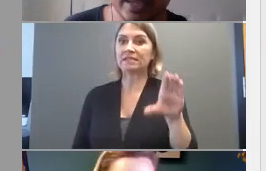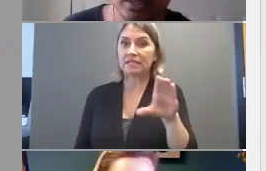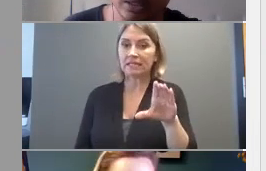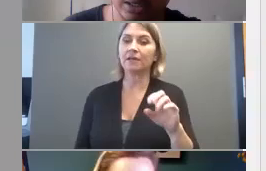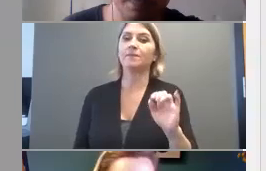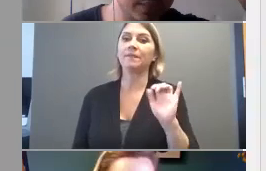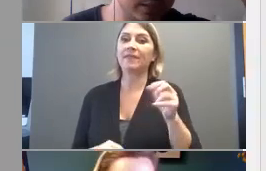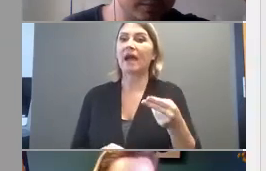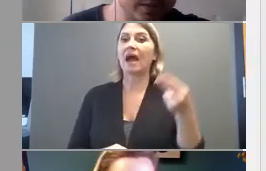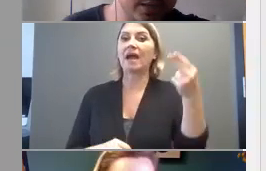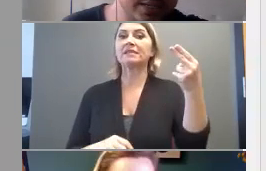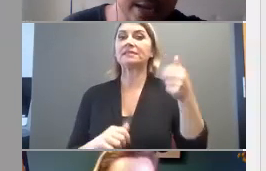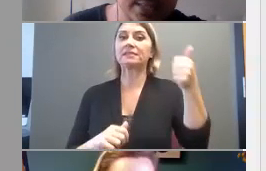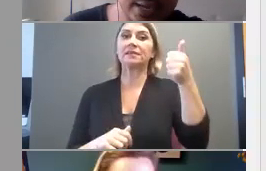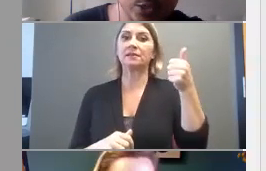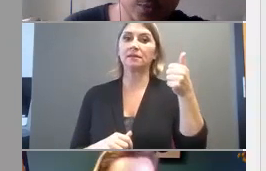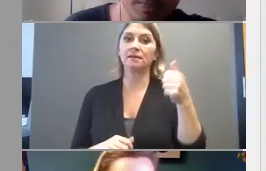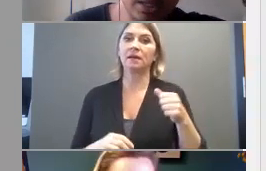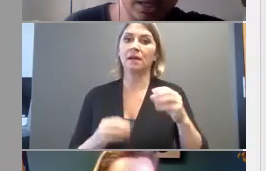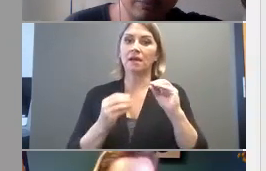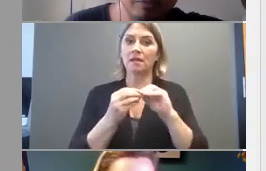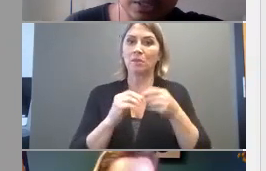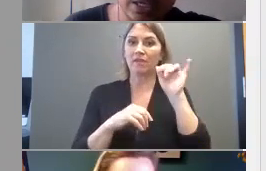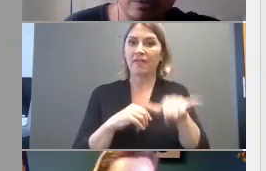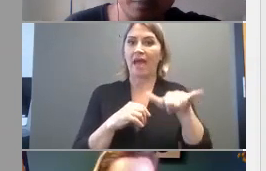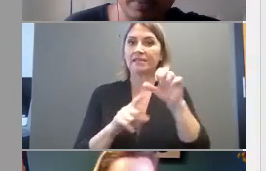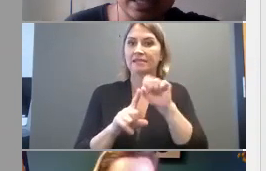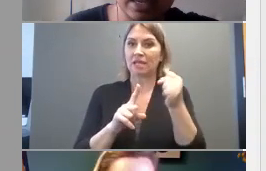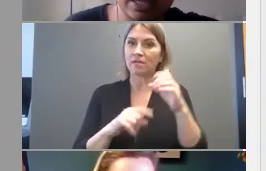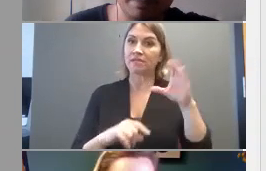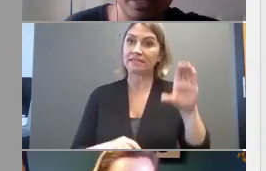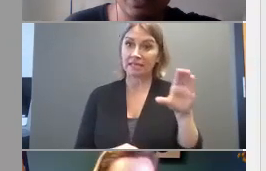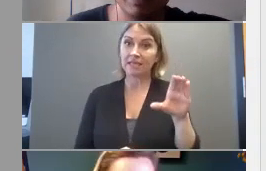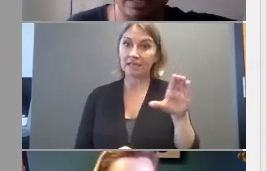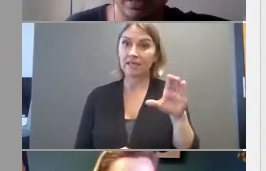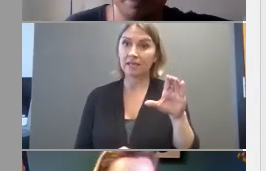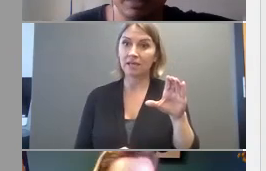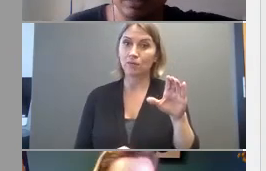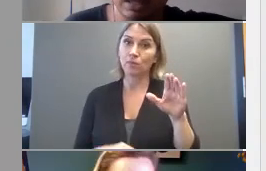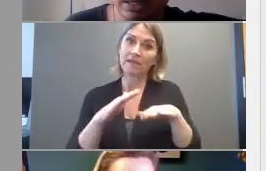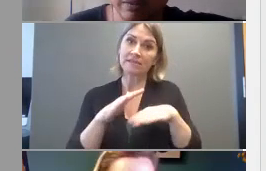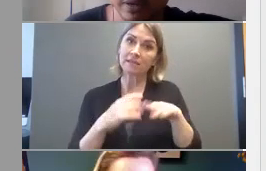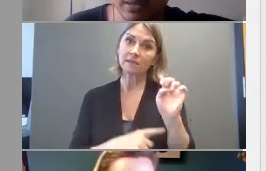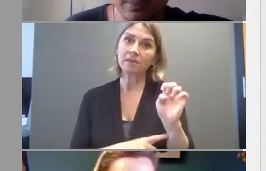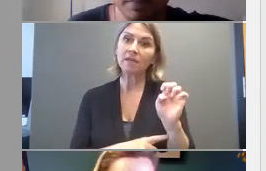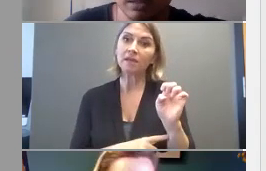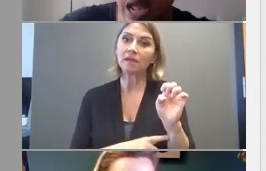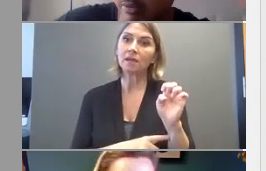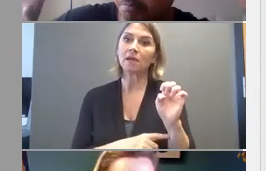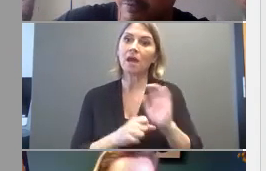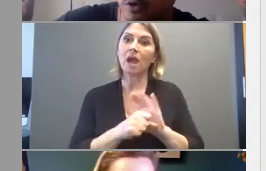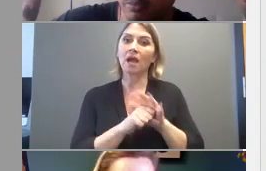then the highest, then in that scenario, C would basically be covered